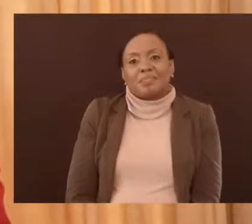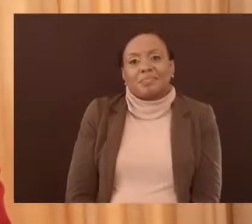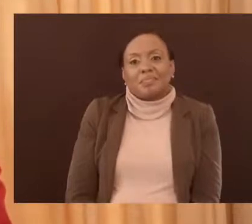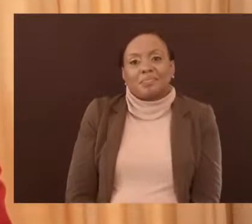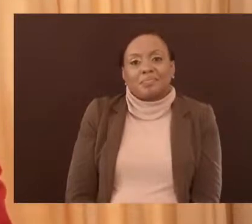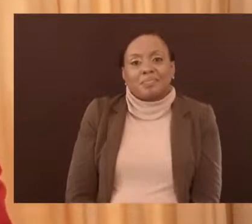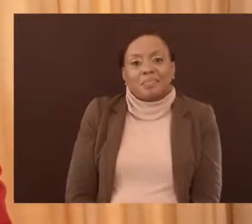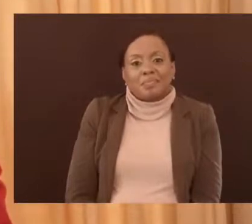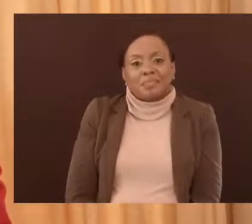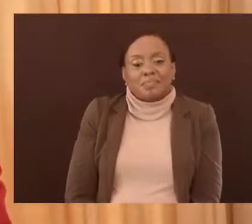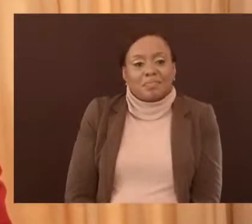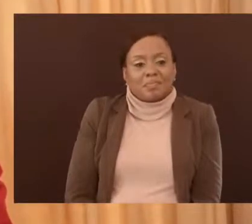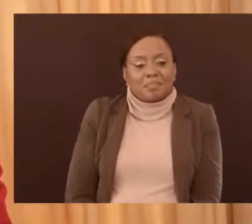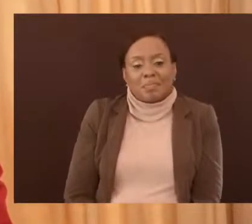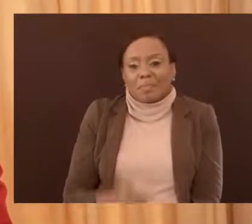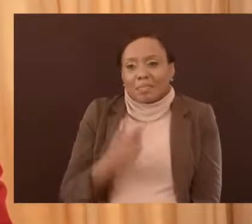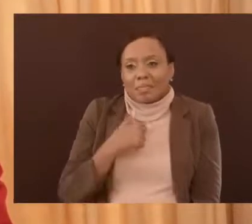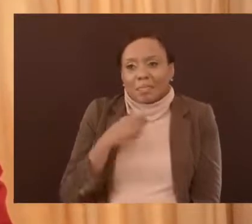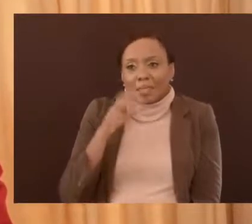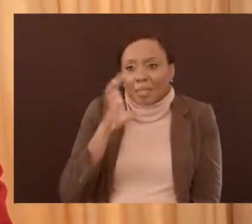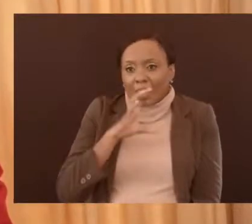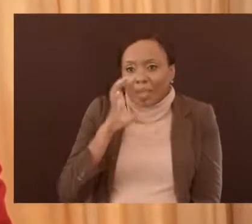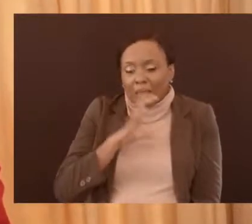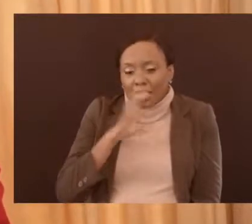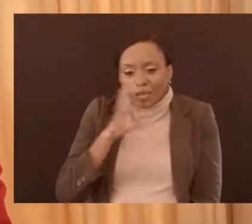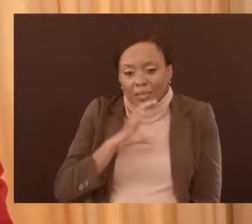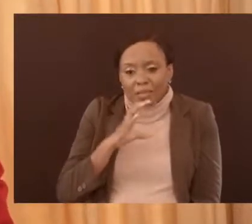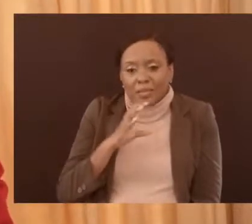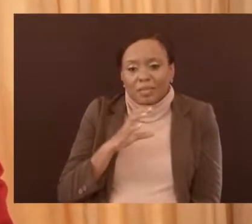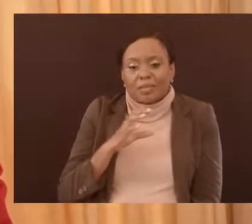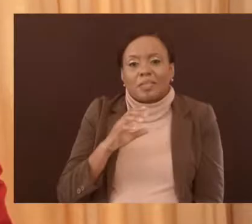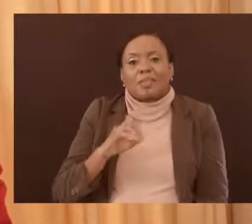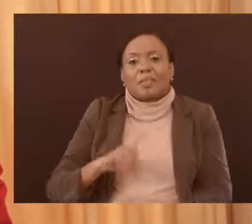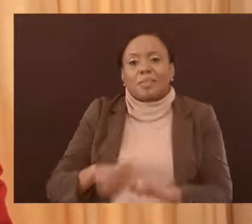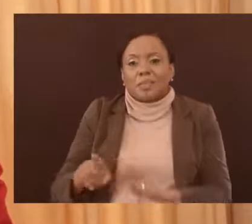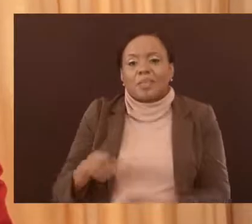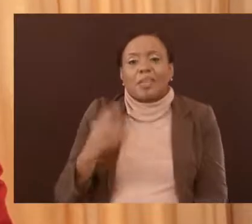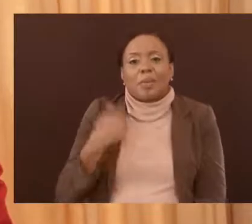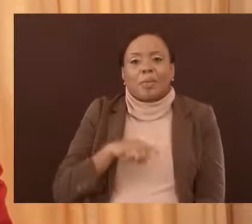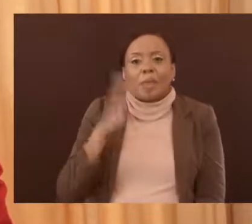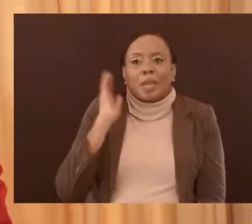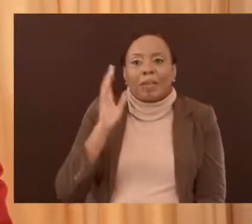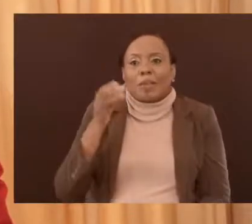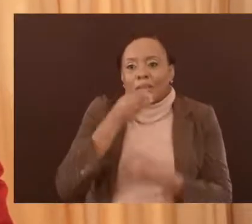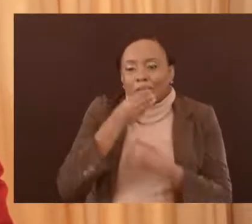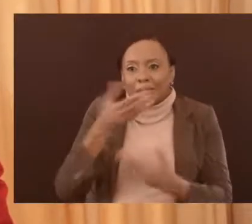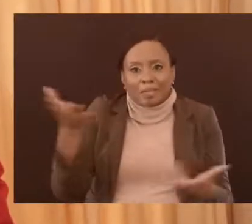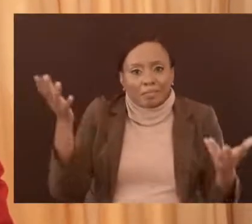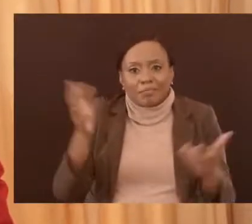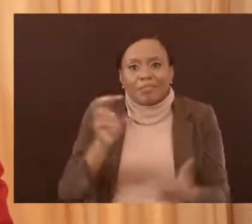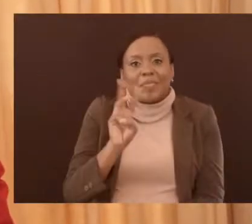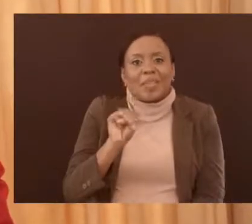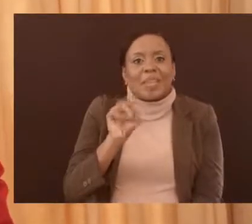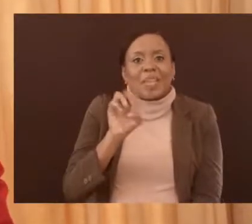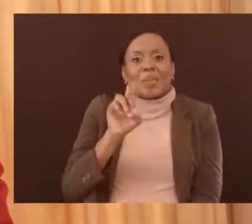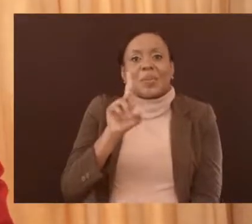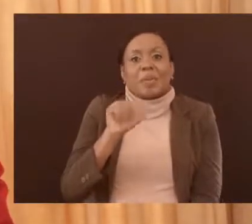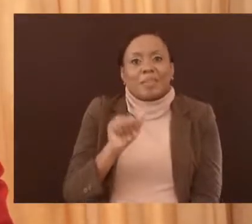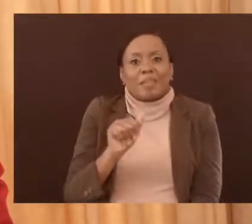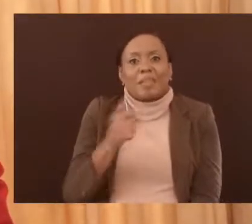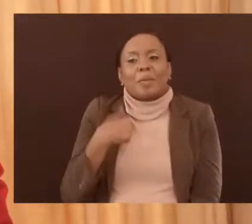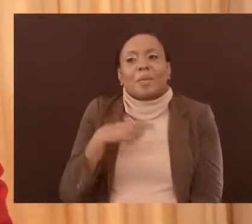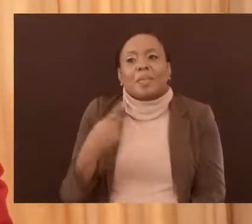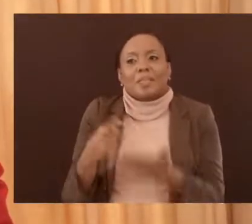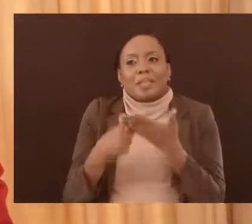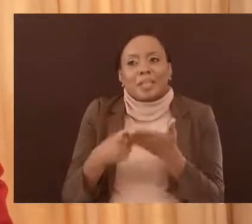To say, as I'm looking for it, we will be issuing to the press a summary of the key points discussed here